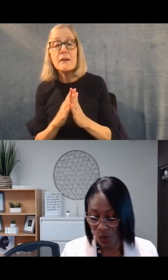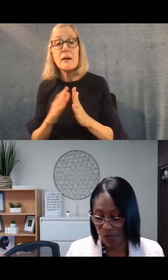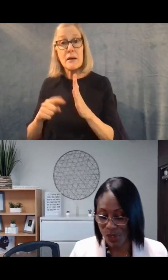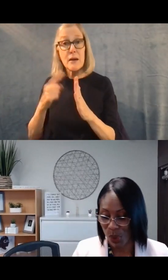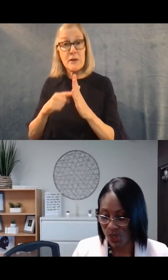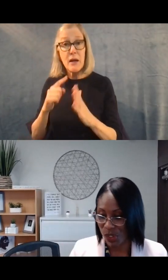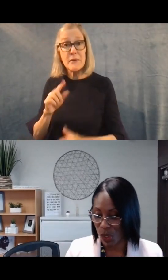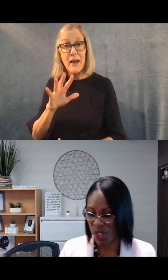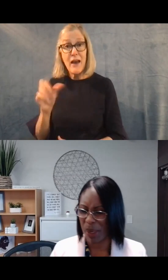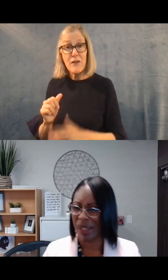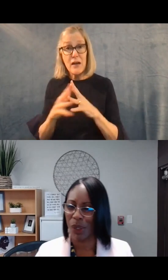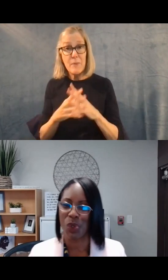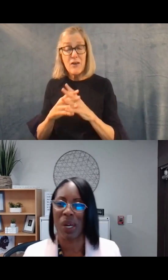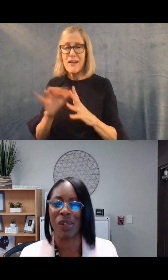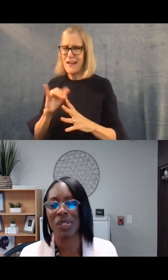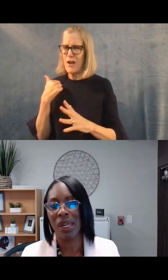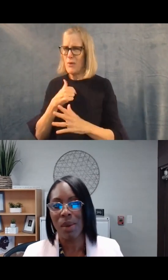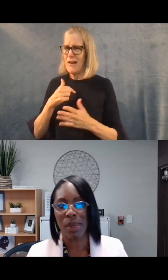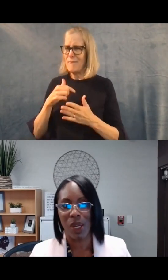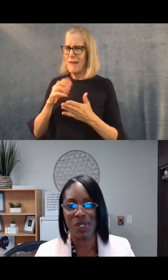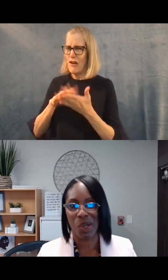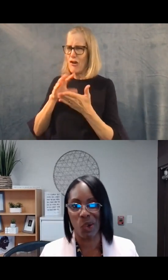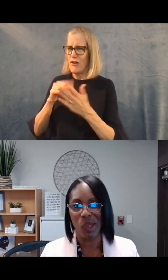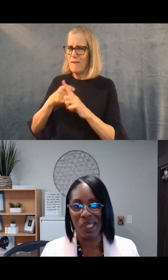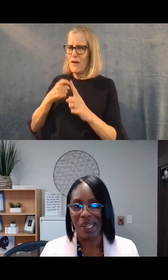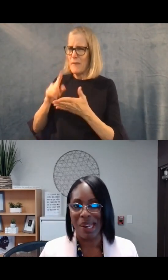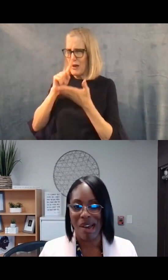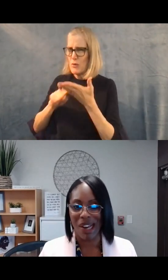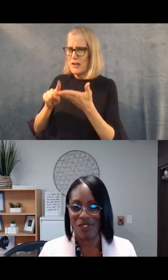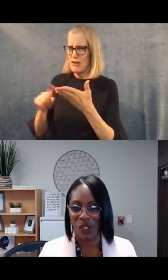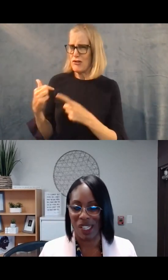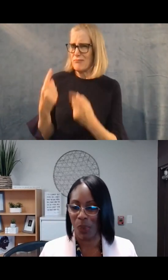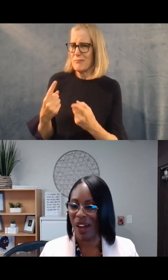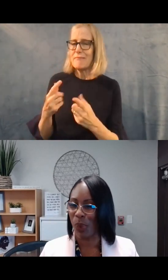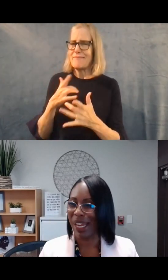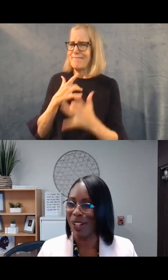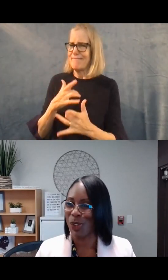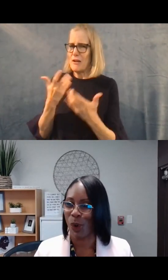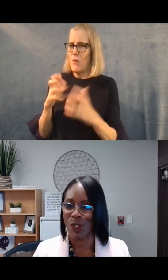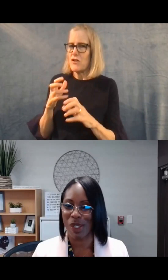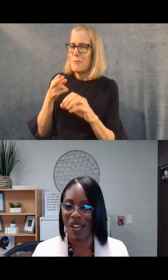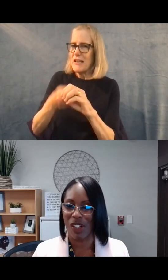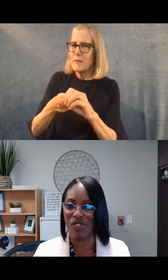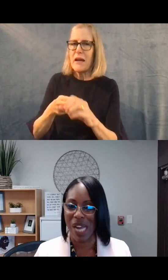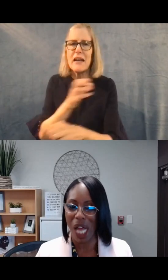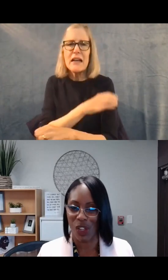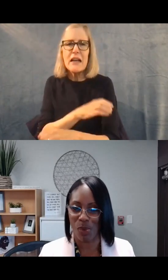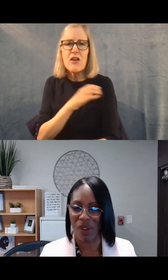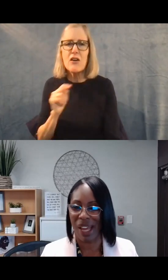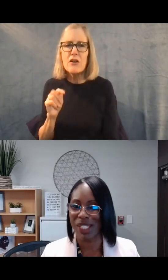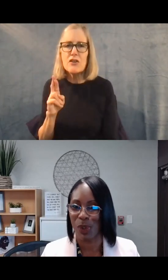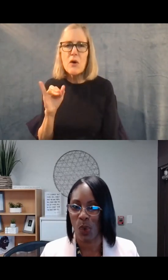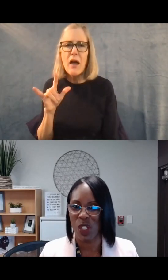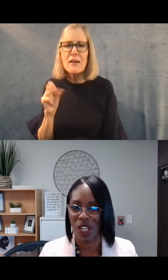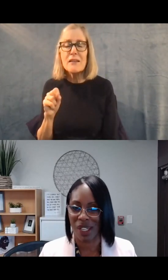already heard in the research, to participate in clinical trials, but also not feeling like we have the right answers or have enough knowledge to be